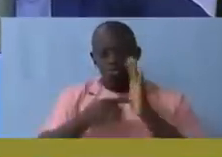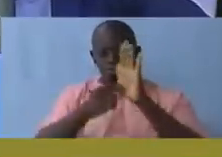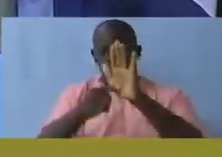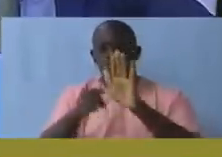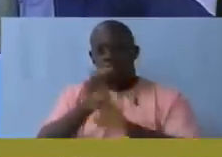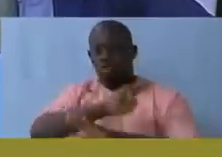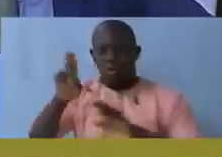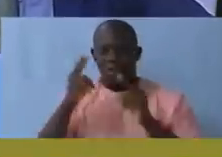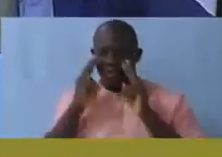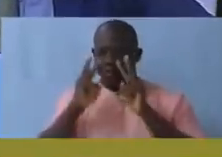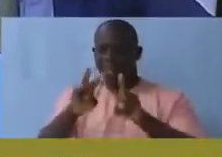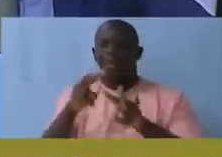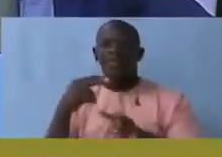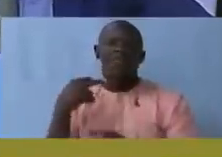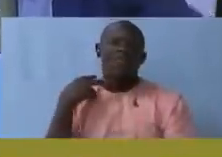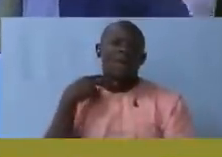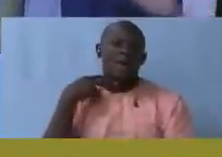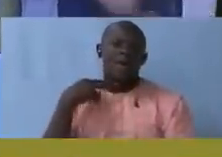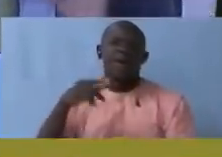Would it be on?